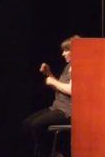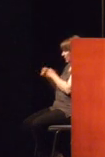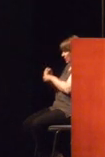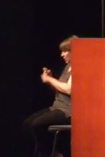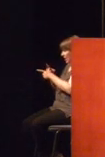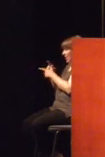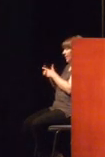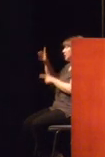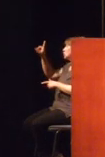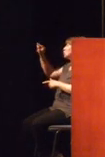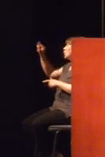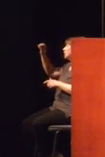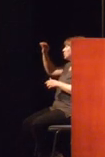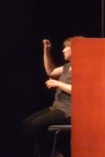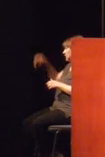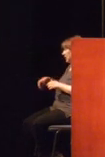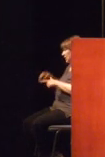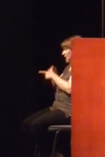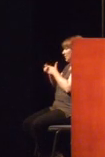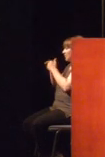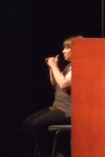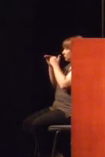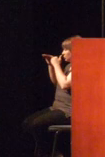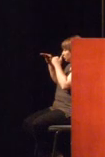then 20% and level off there moving